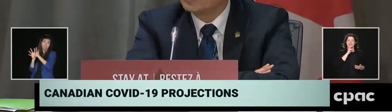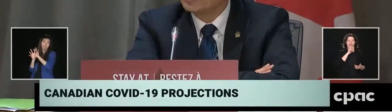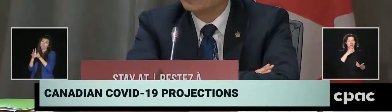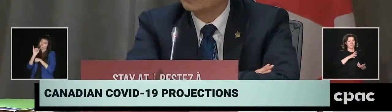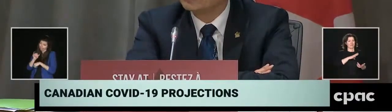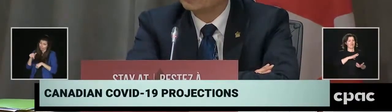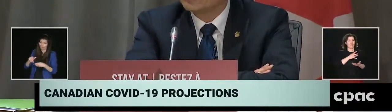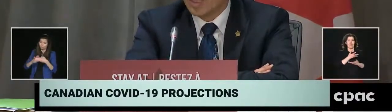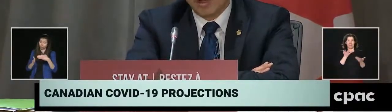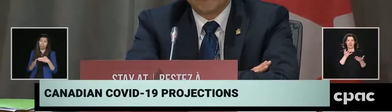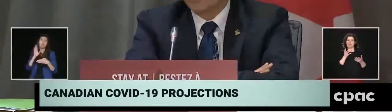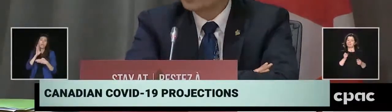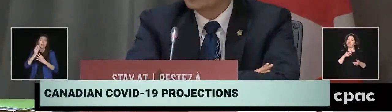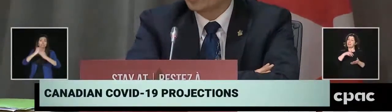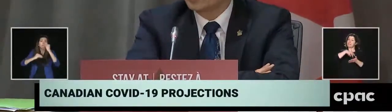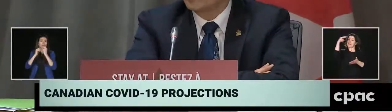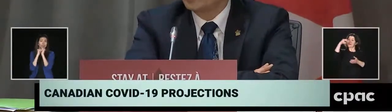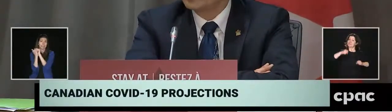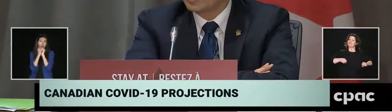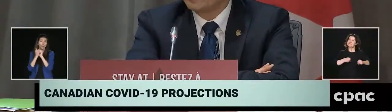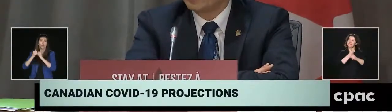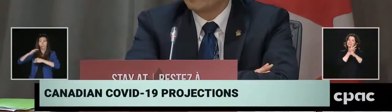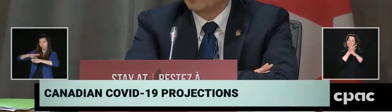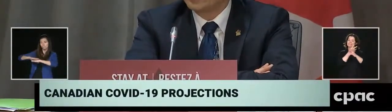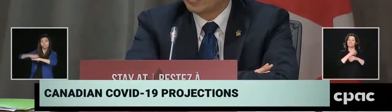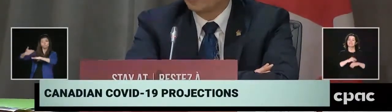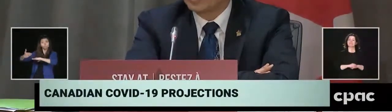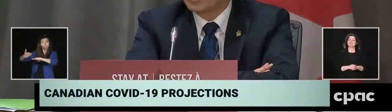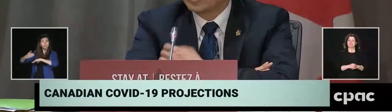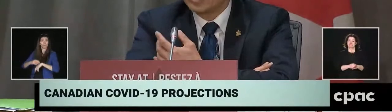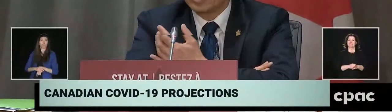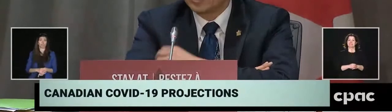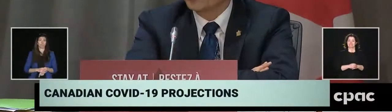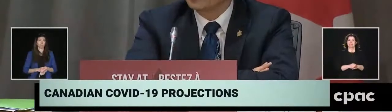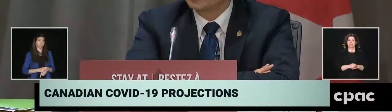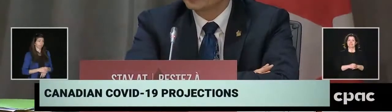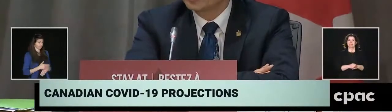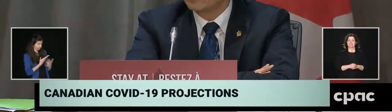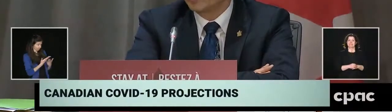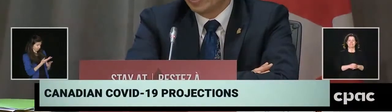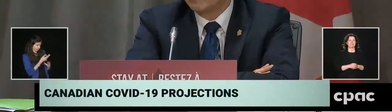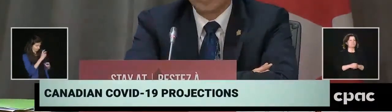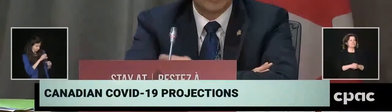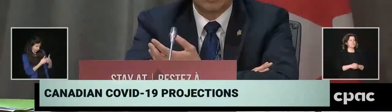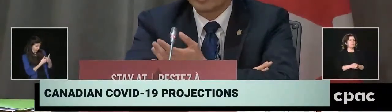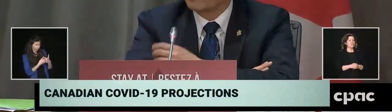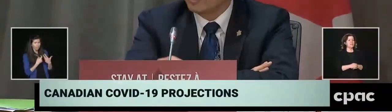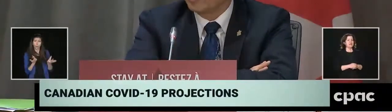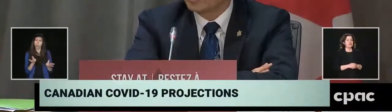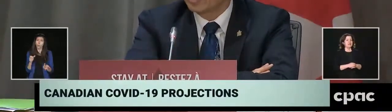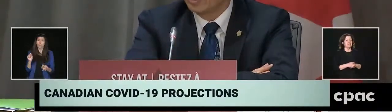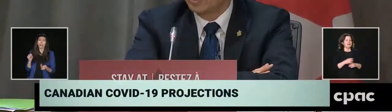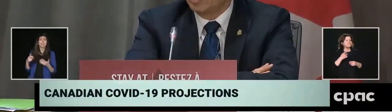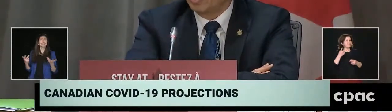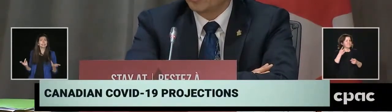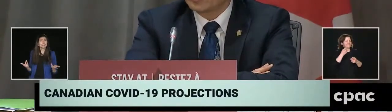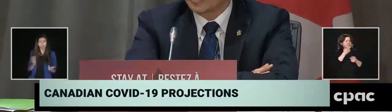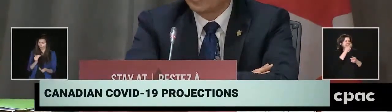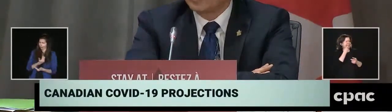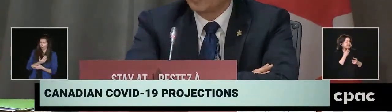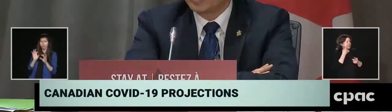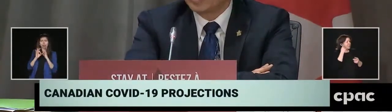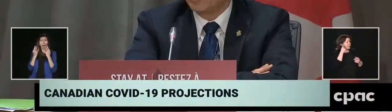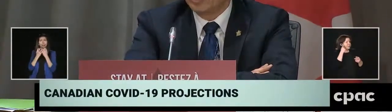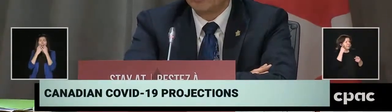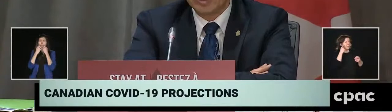Pardon me? Of course, it's hard. We're used to having family gatherings. It's a great tradition that we have, and I think lots of families